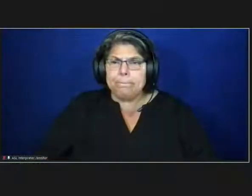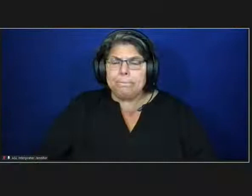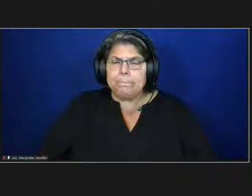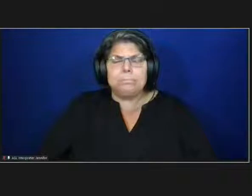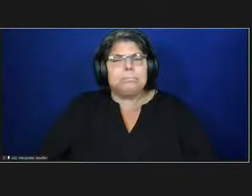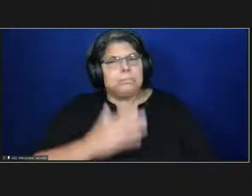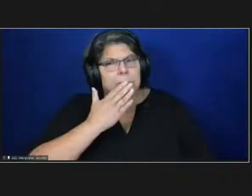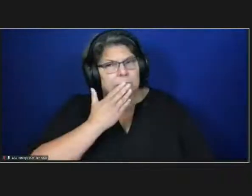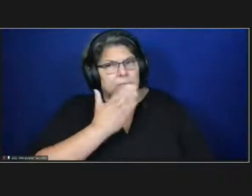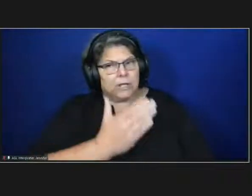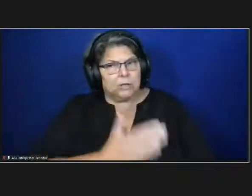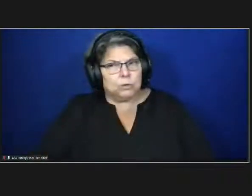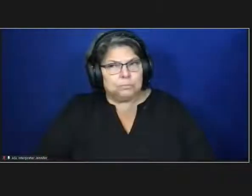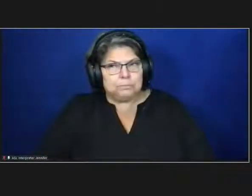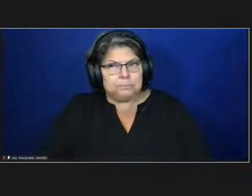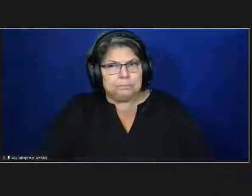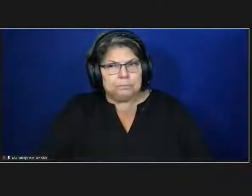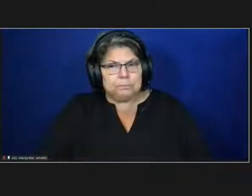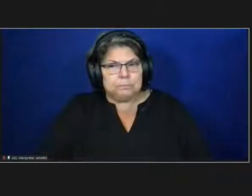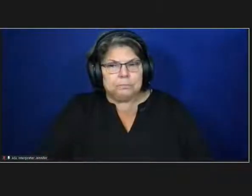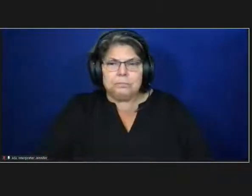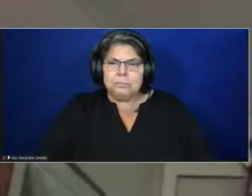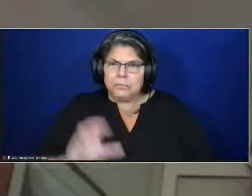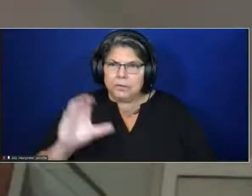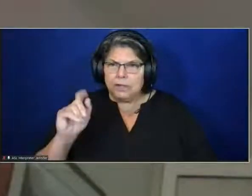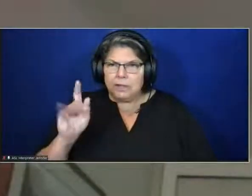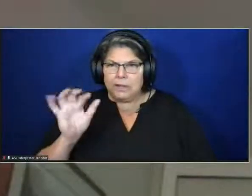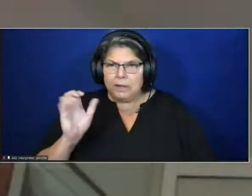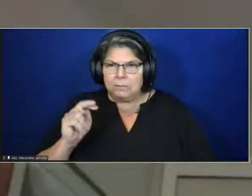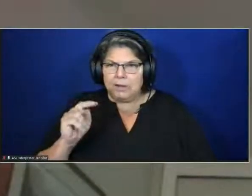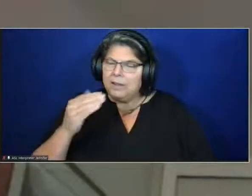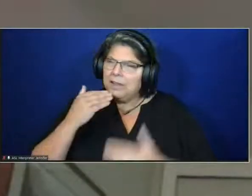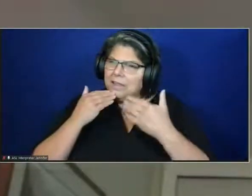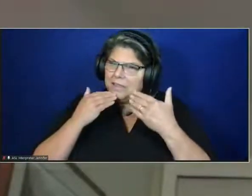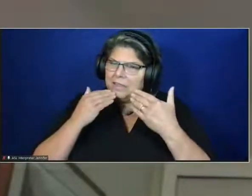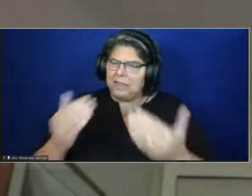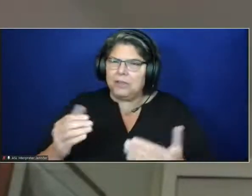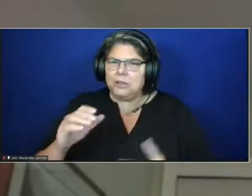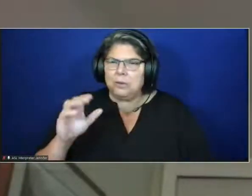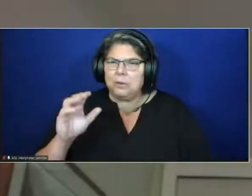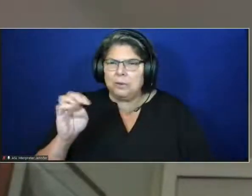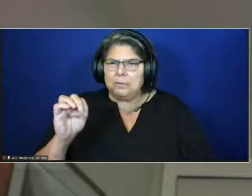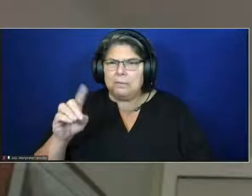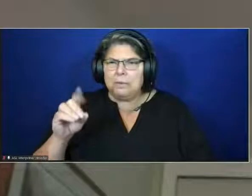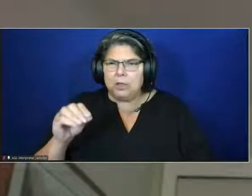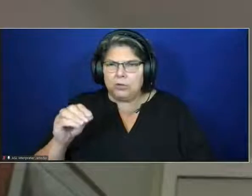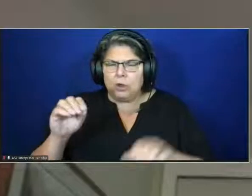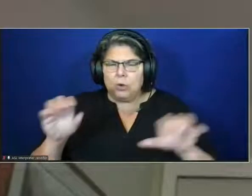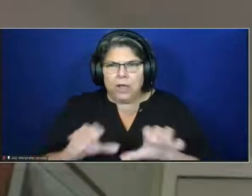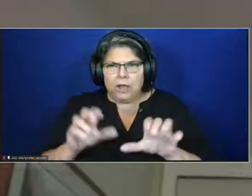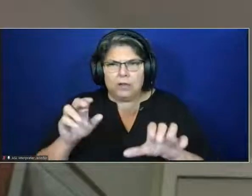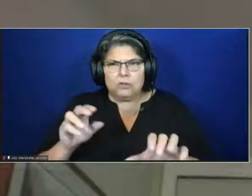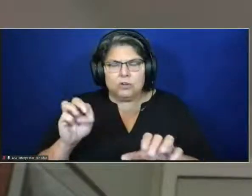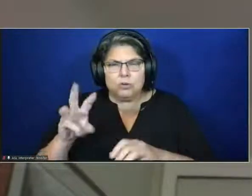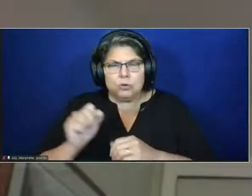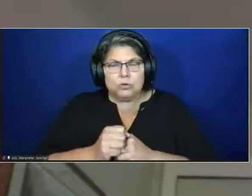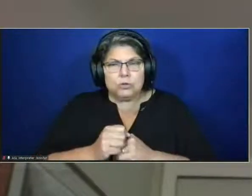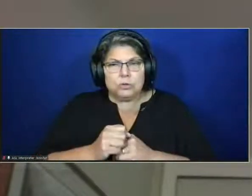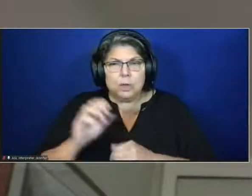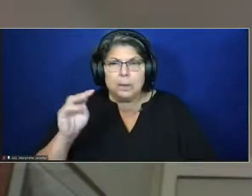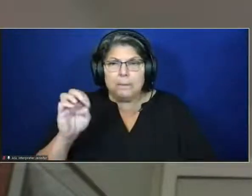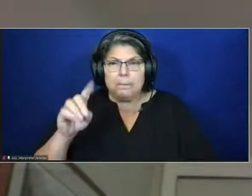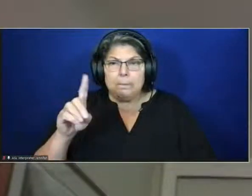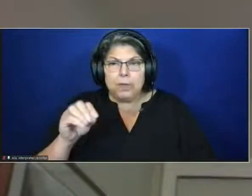Thank you. All right, thank you, Mendocino Action News. How about Mendocino Voice? Any more